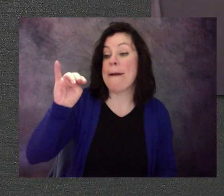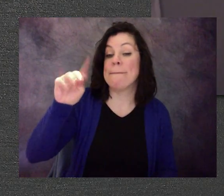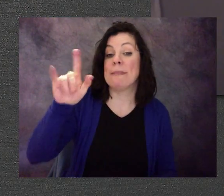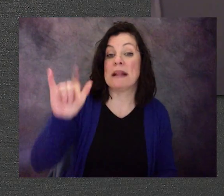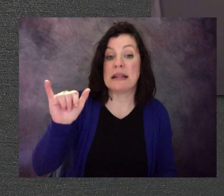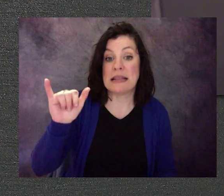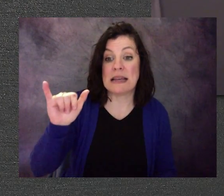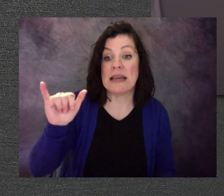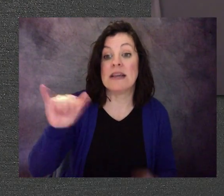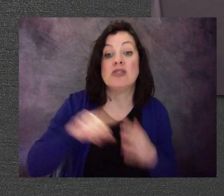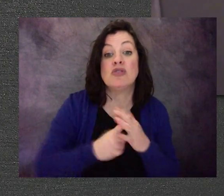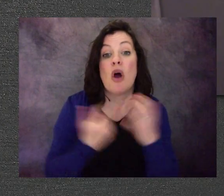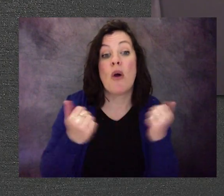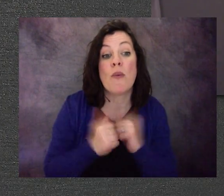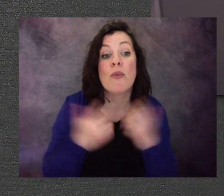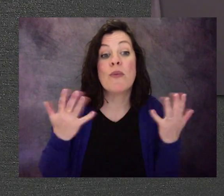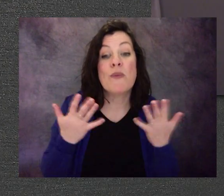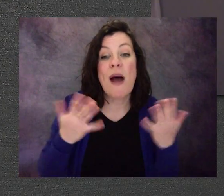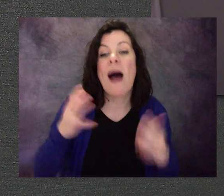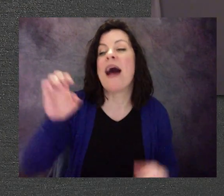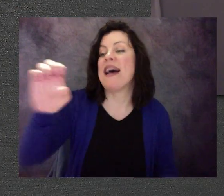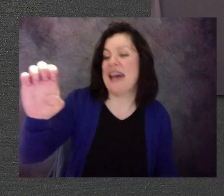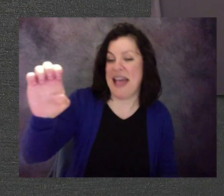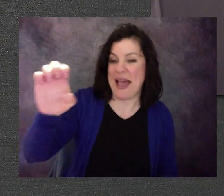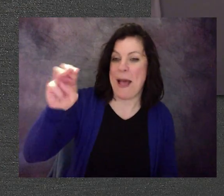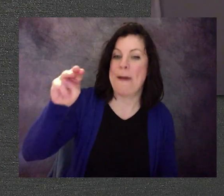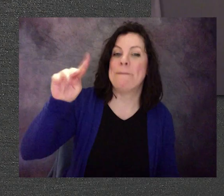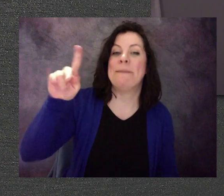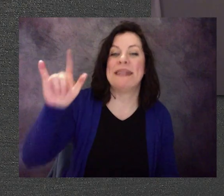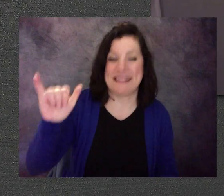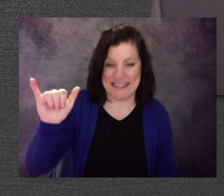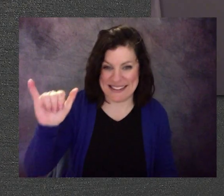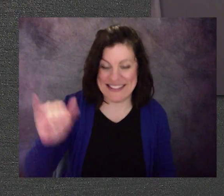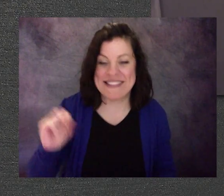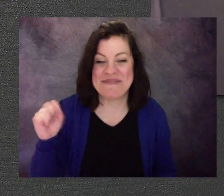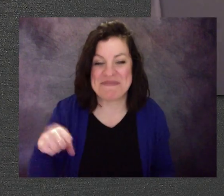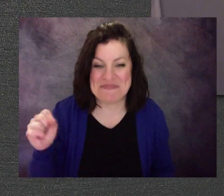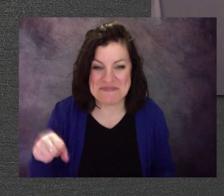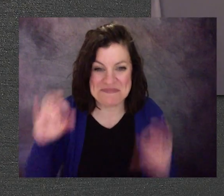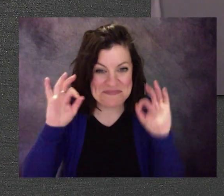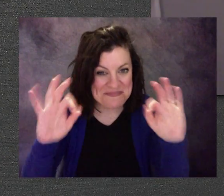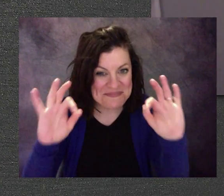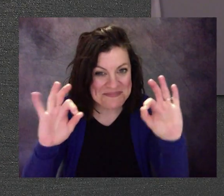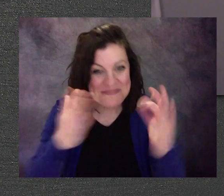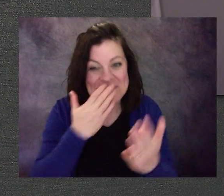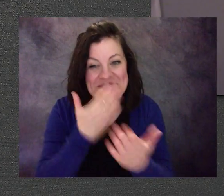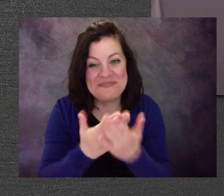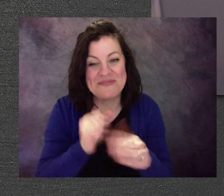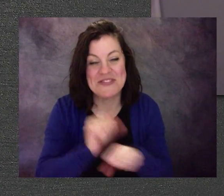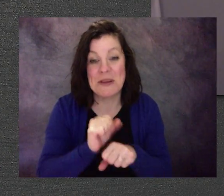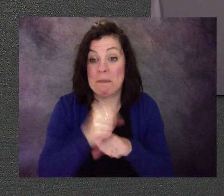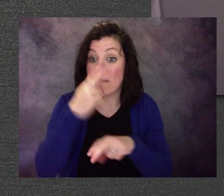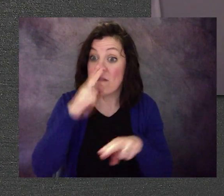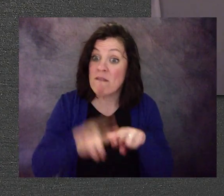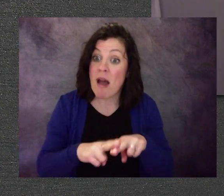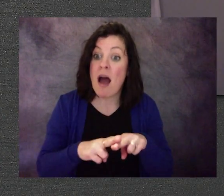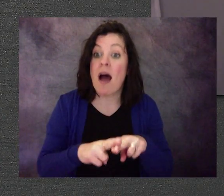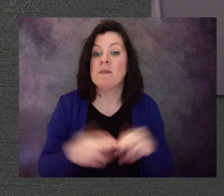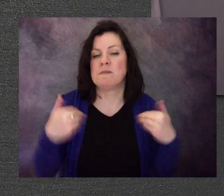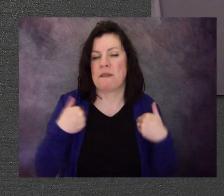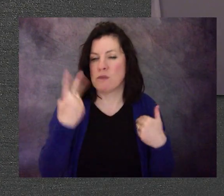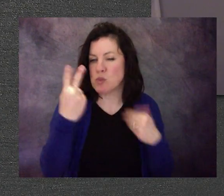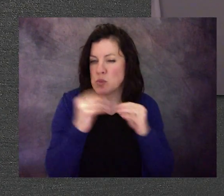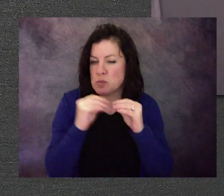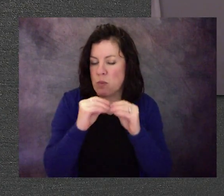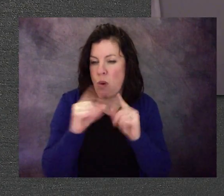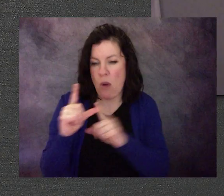with the letter E. Good job. And E says eh, eh, eh. And just for fun, I have two other letters here, and I